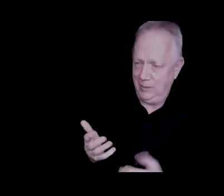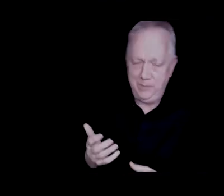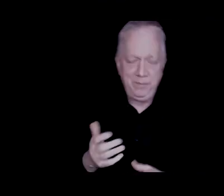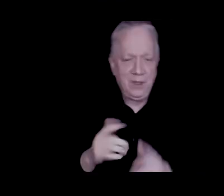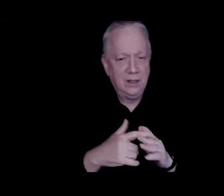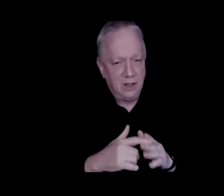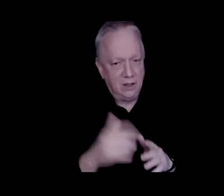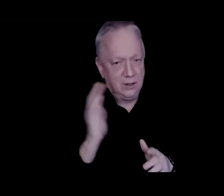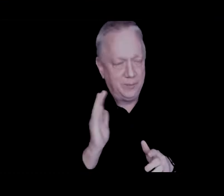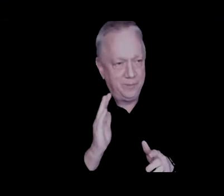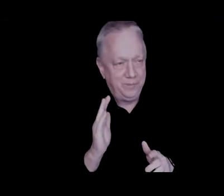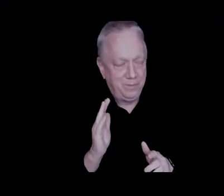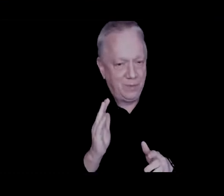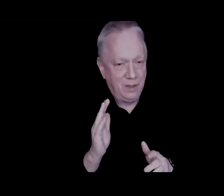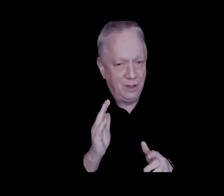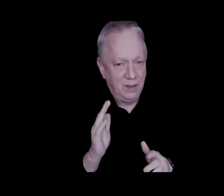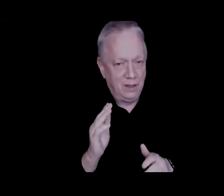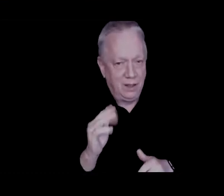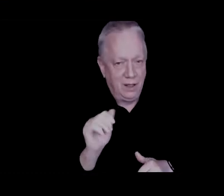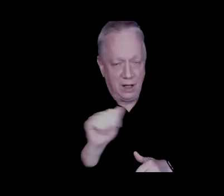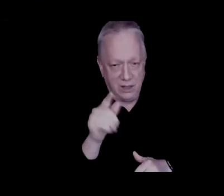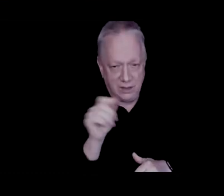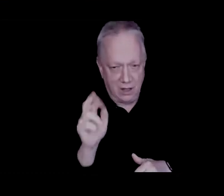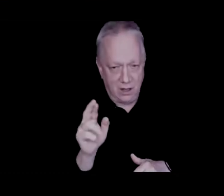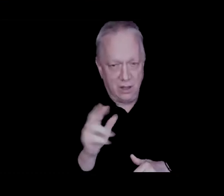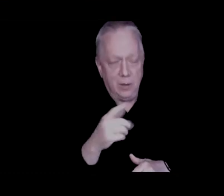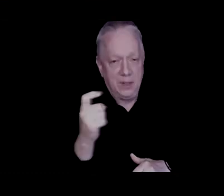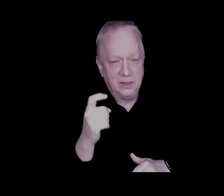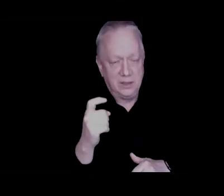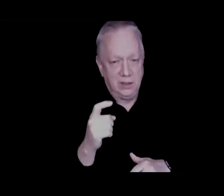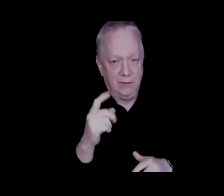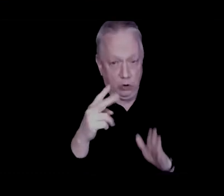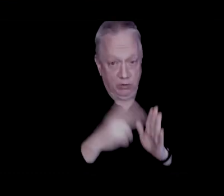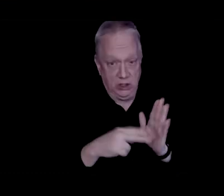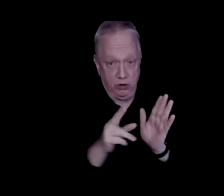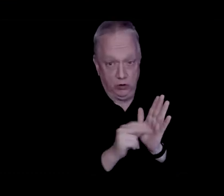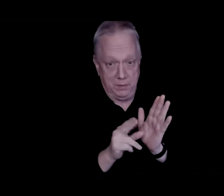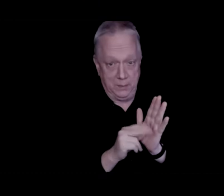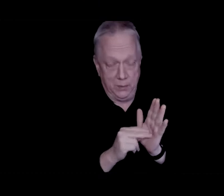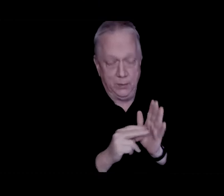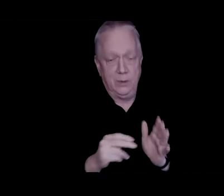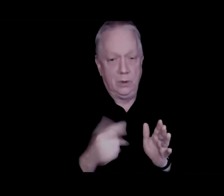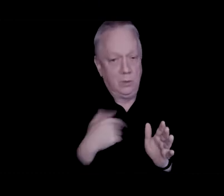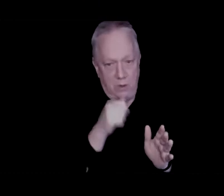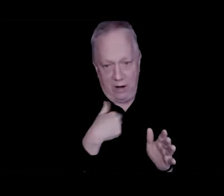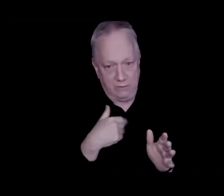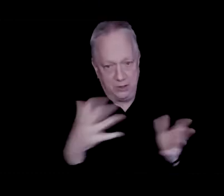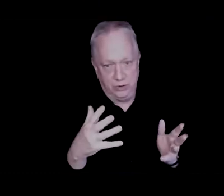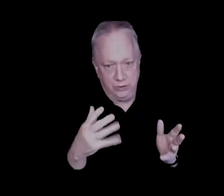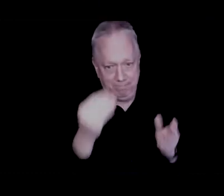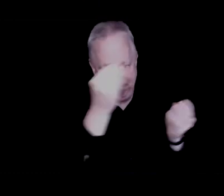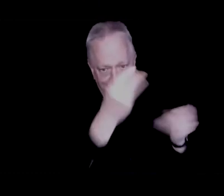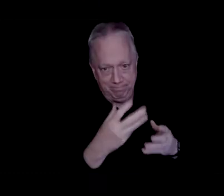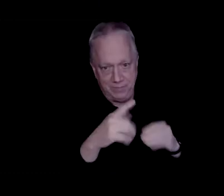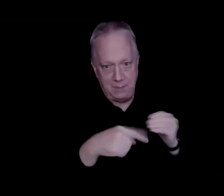began with a hazard, actually, because if you read the newspaper, we don't have so much information